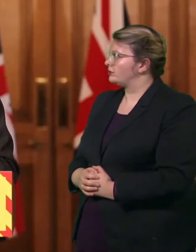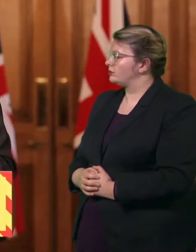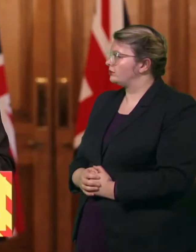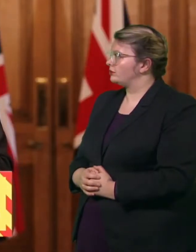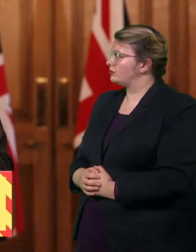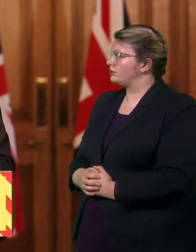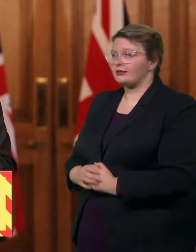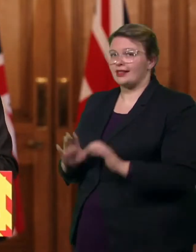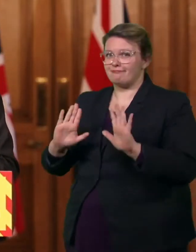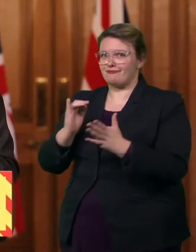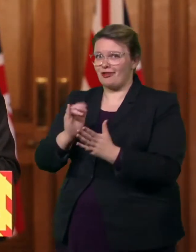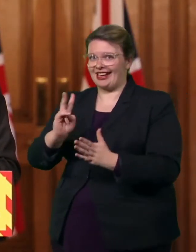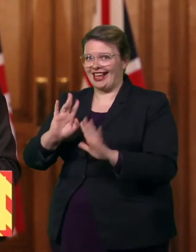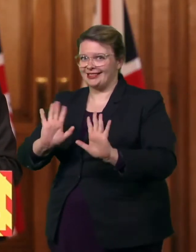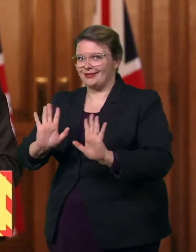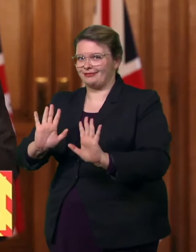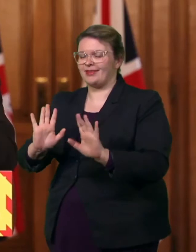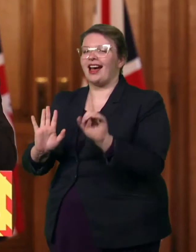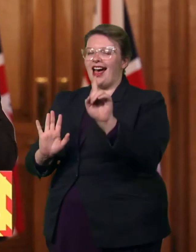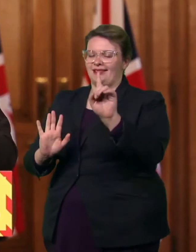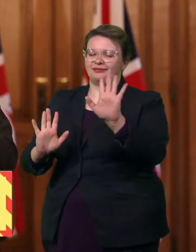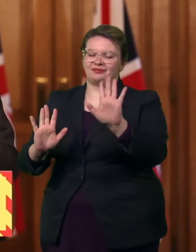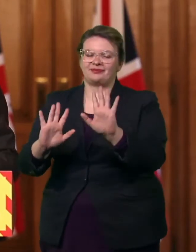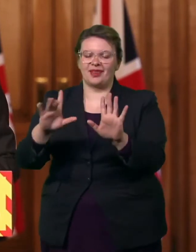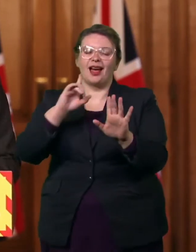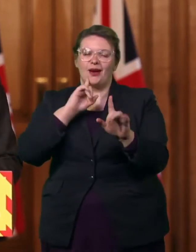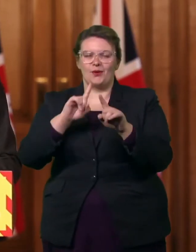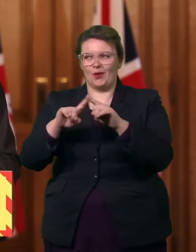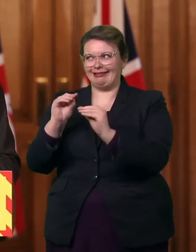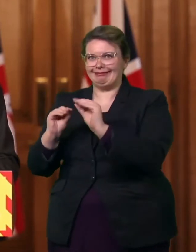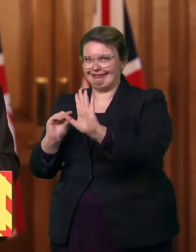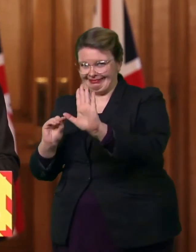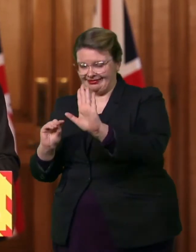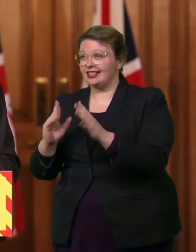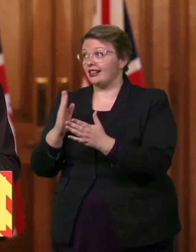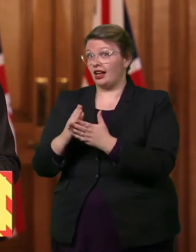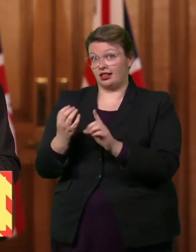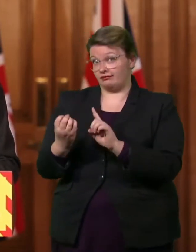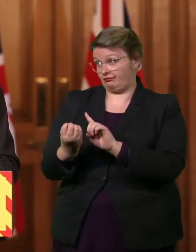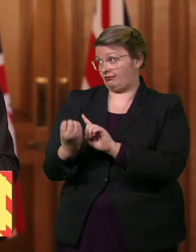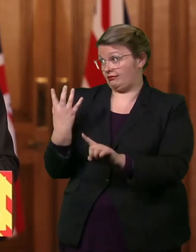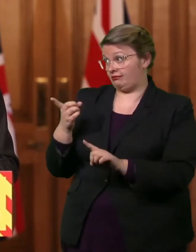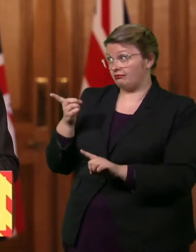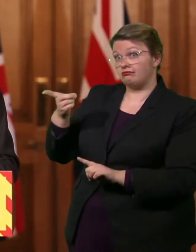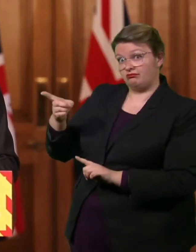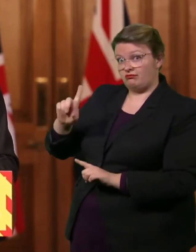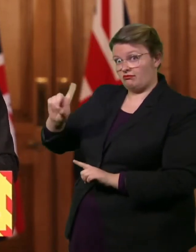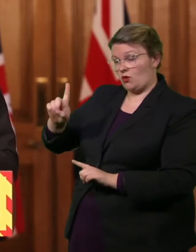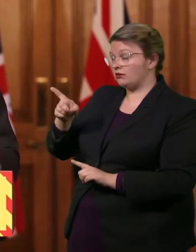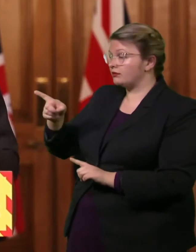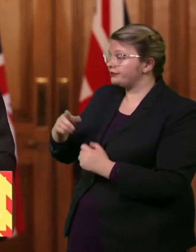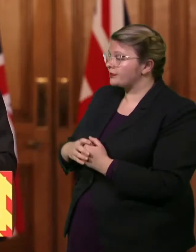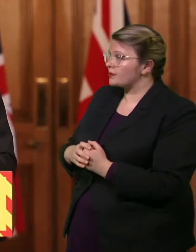We'll try to get the slide up, but in the meantime, what the slide shows is that the number of cases is